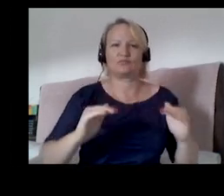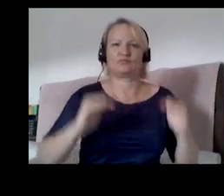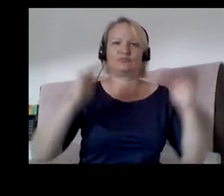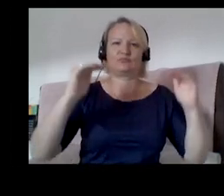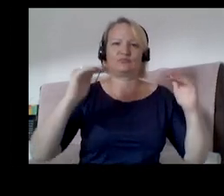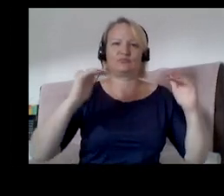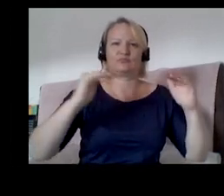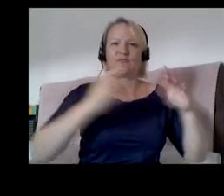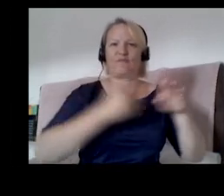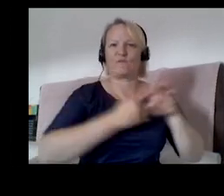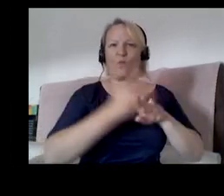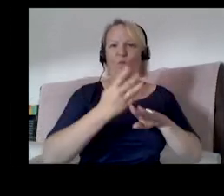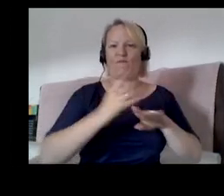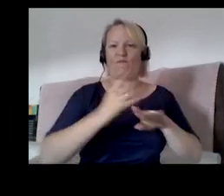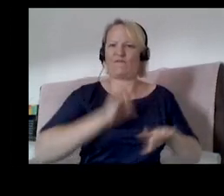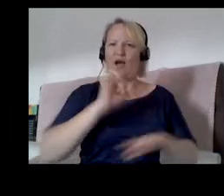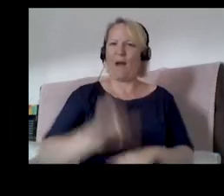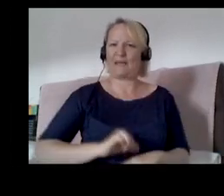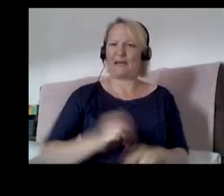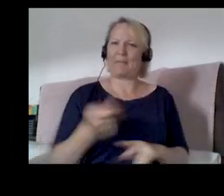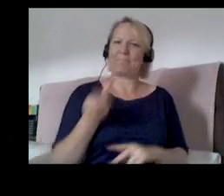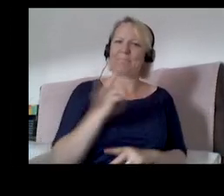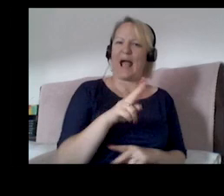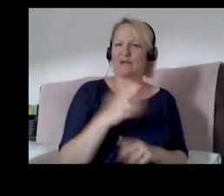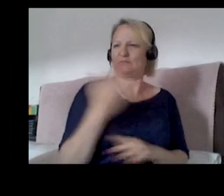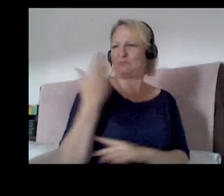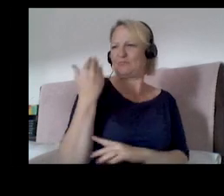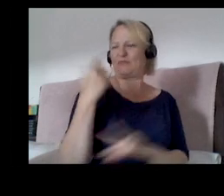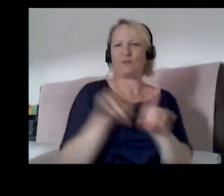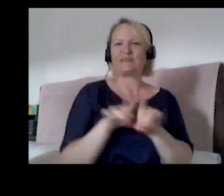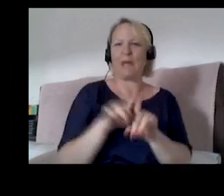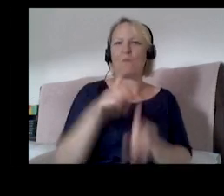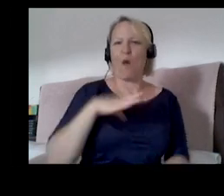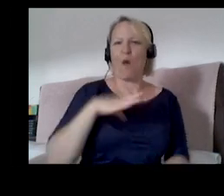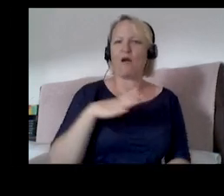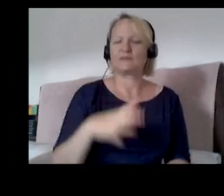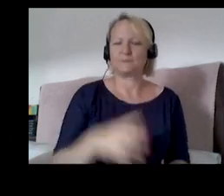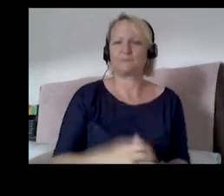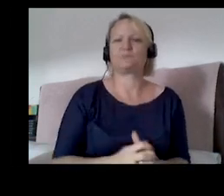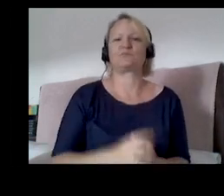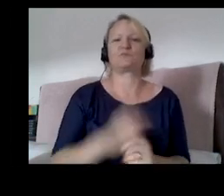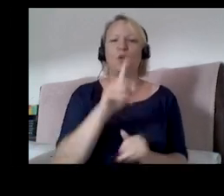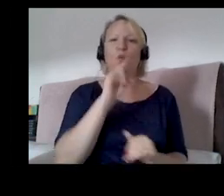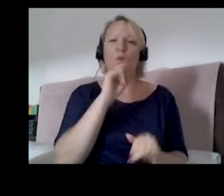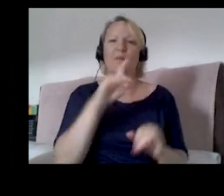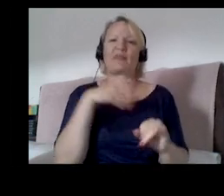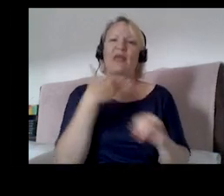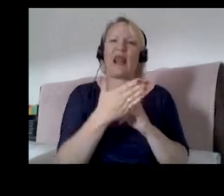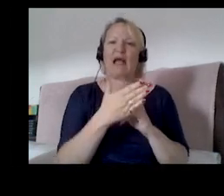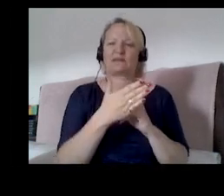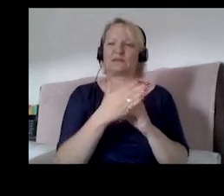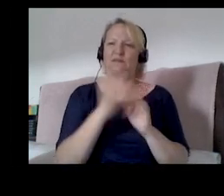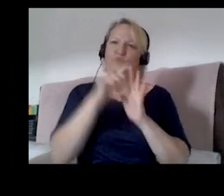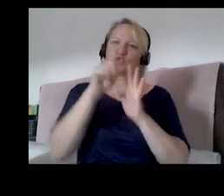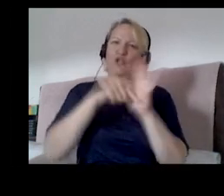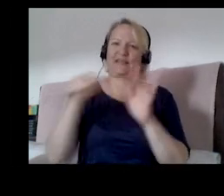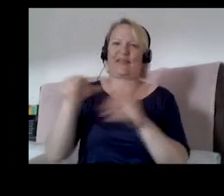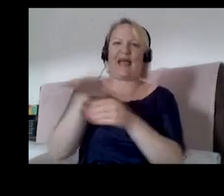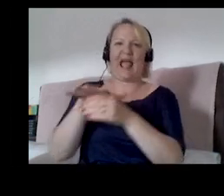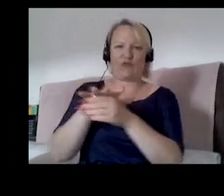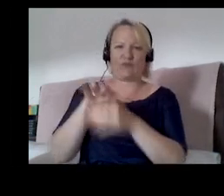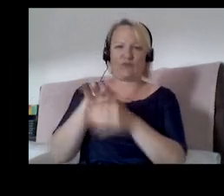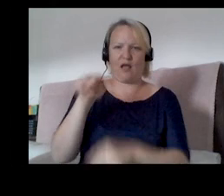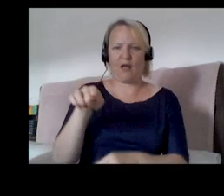clean material to raise the ground level and restore the farmland back to the way it was. We're likely to be the last